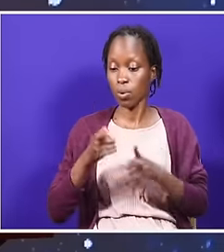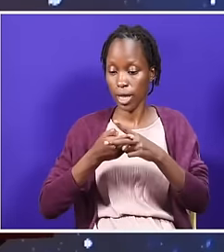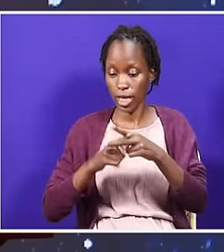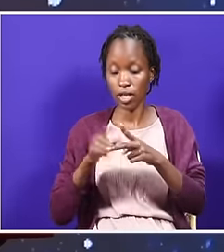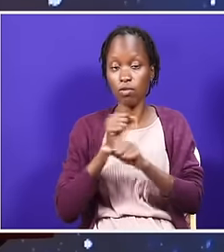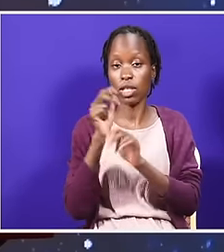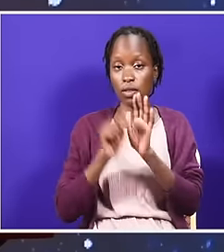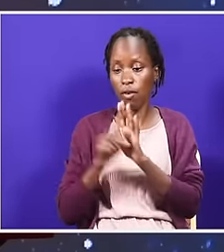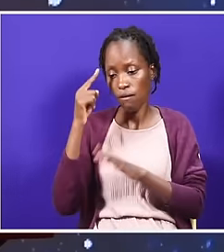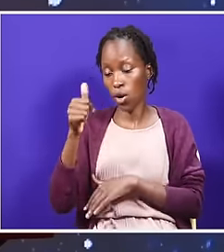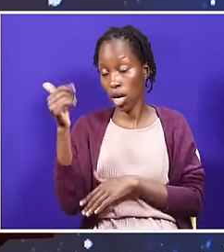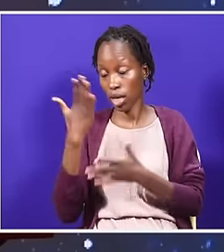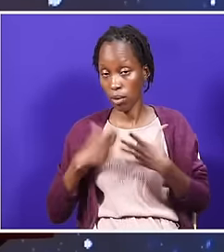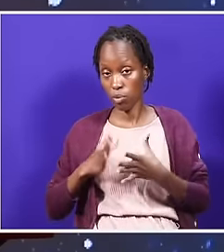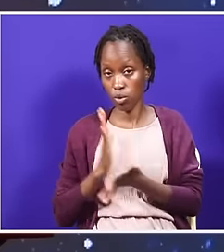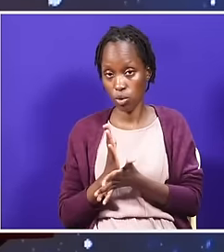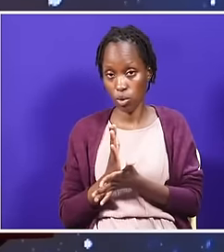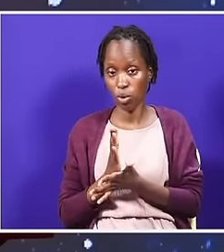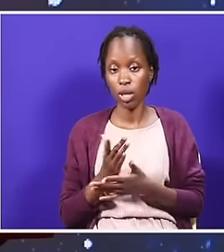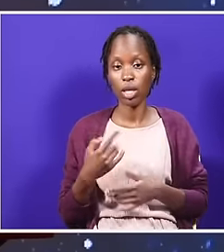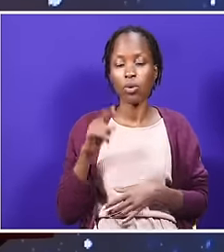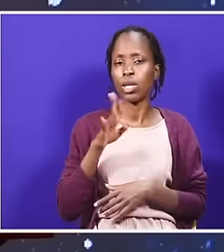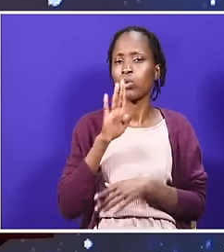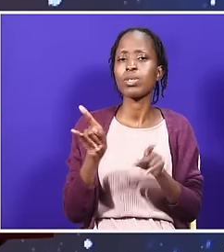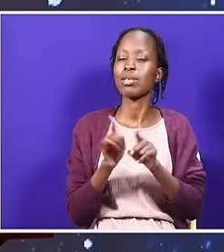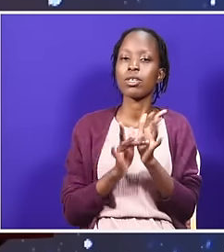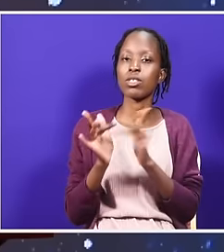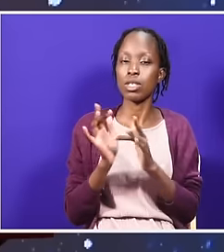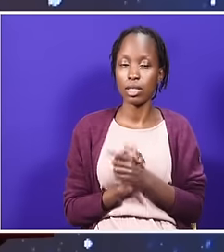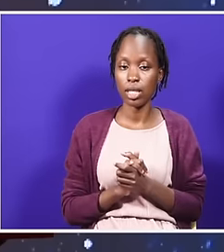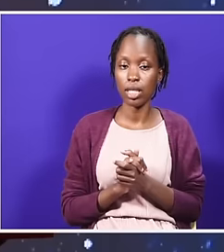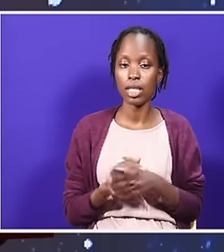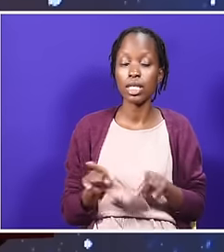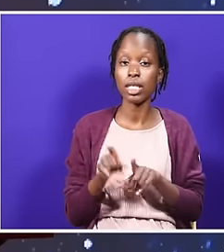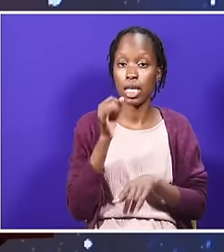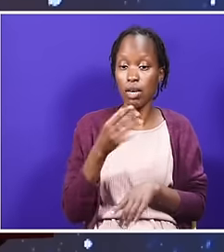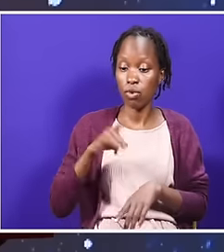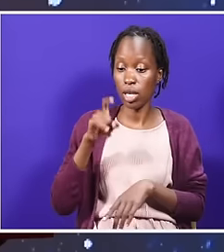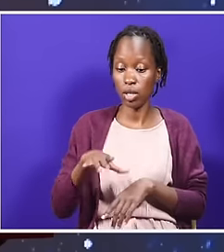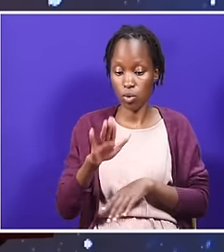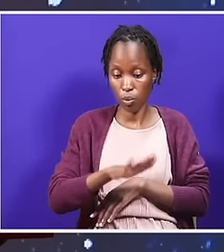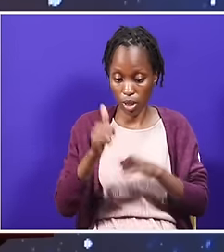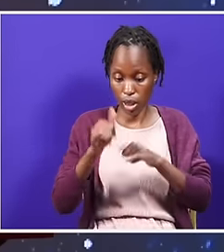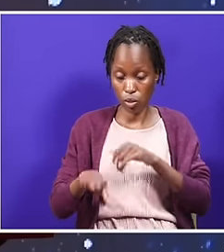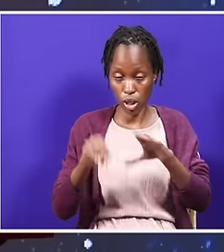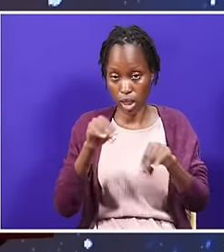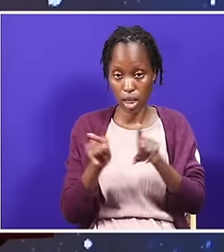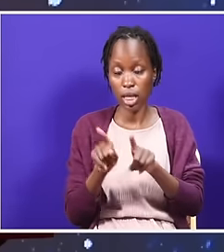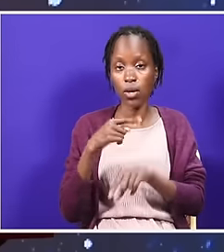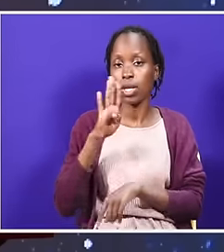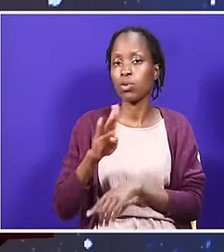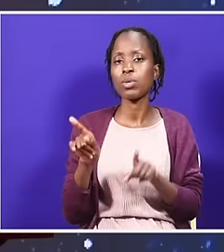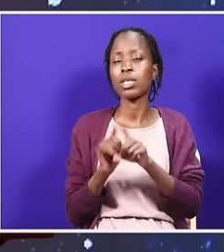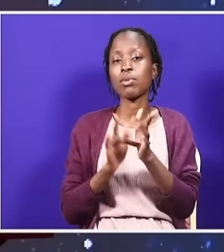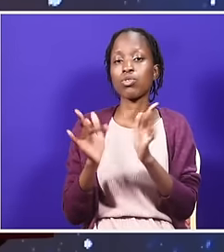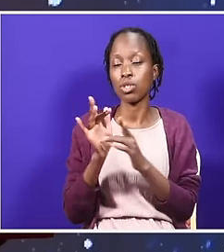of salvation for others, don't we? We need to be like Jesus. And if we're going to take new territories, we need to be